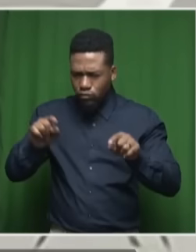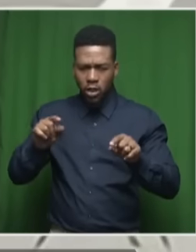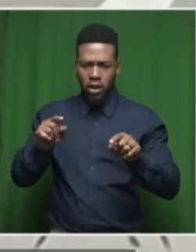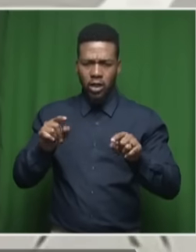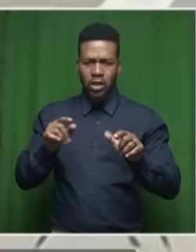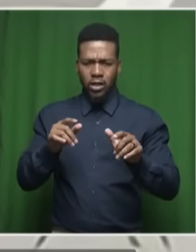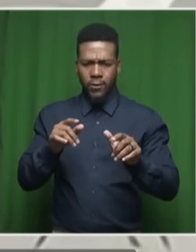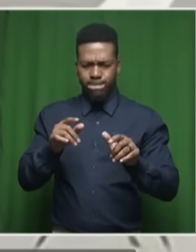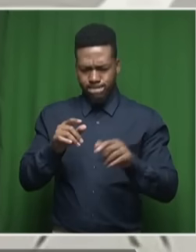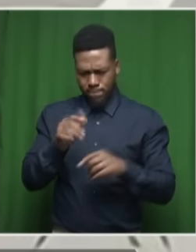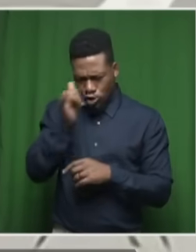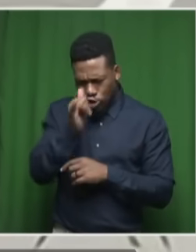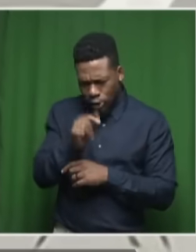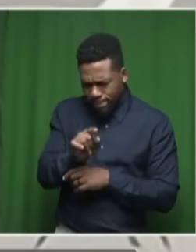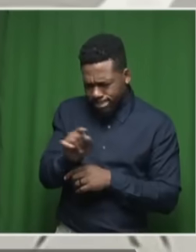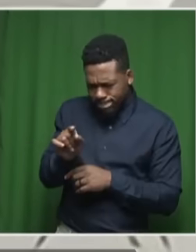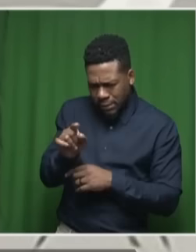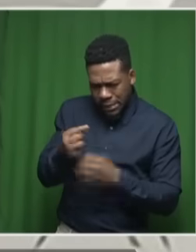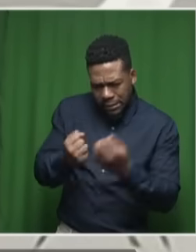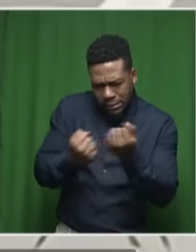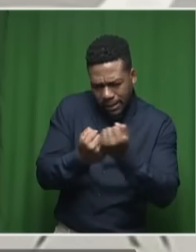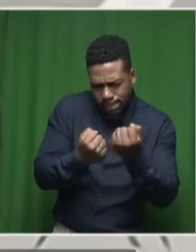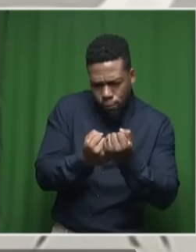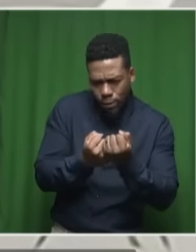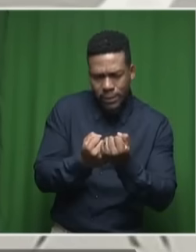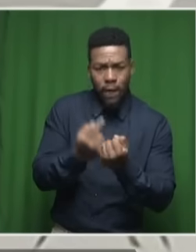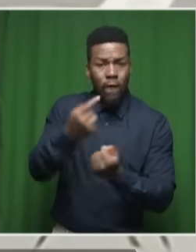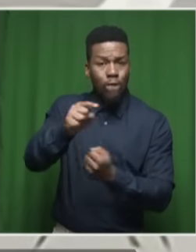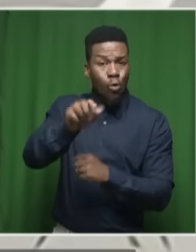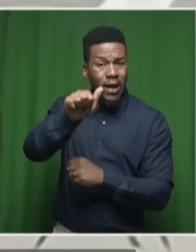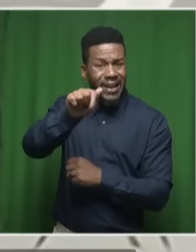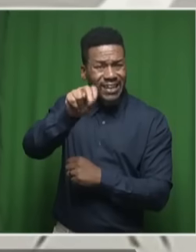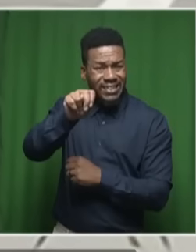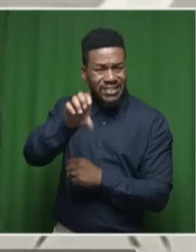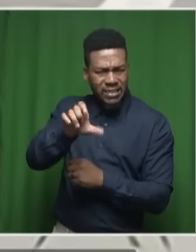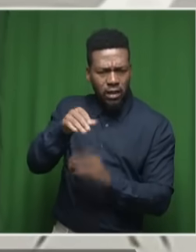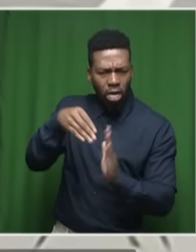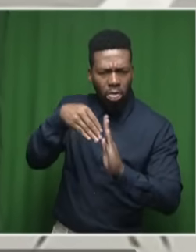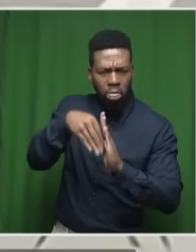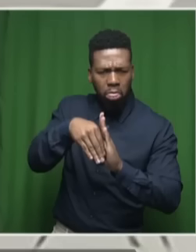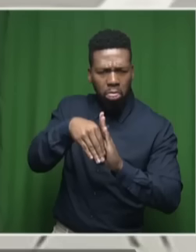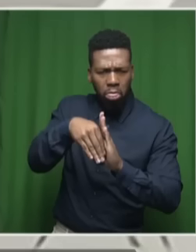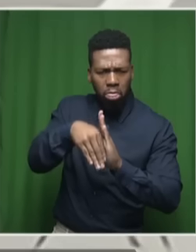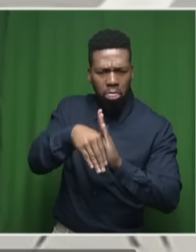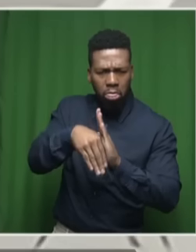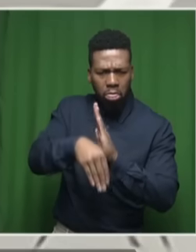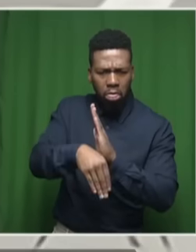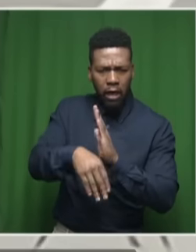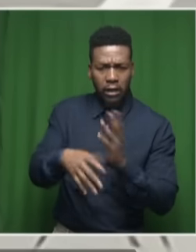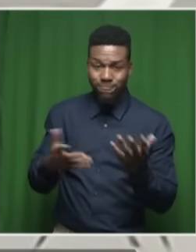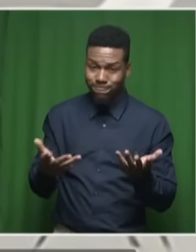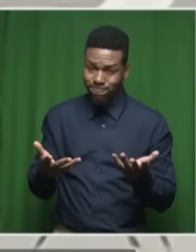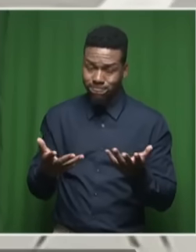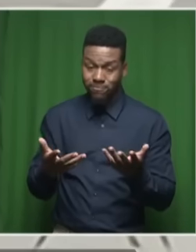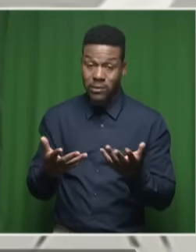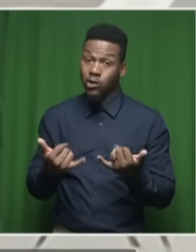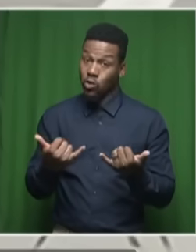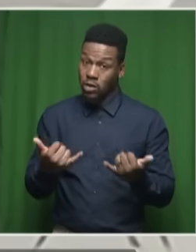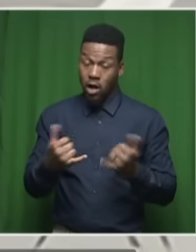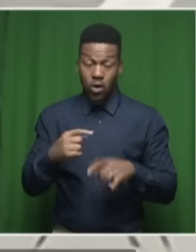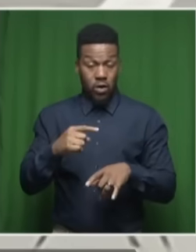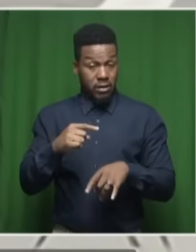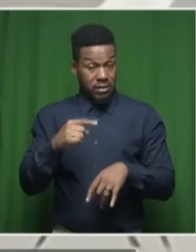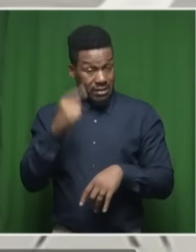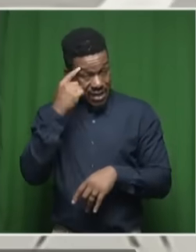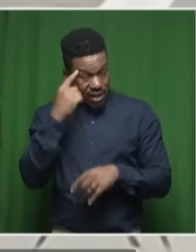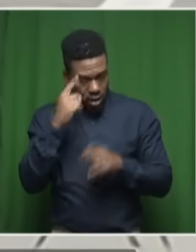the support of the ANC appears to be going all down. And I think, in my view, that it is a wake-up call for